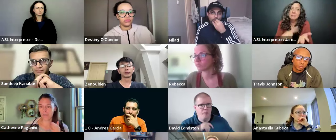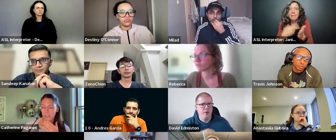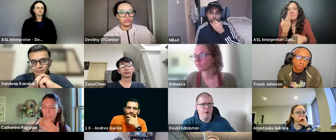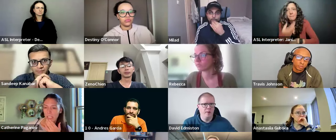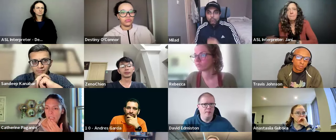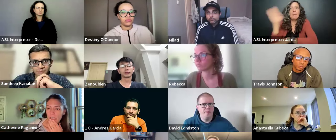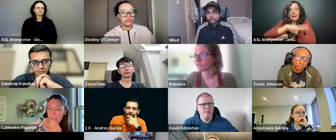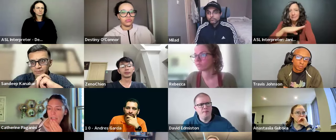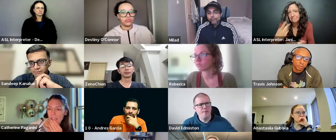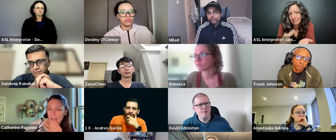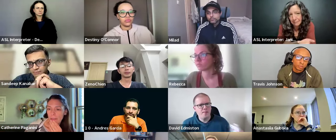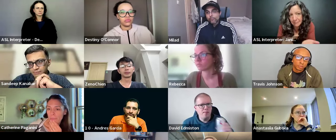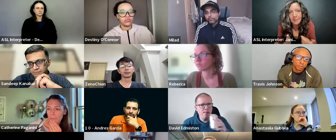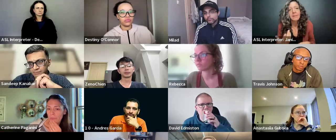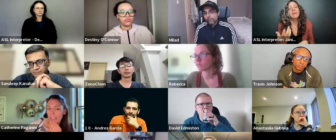in half.